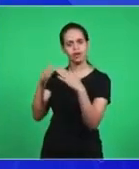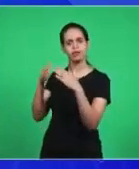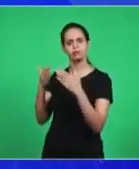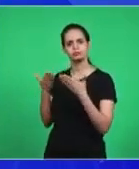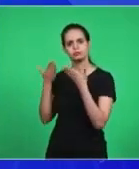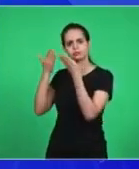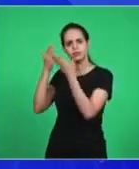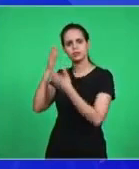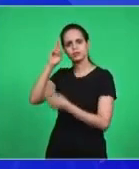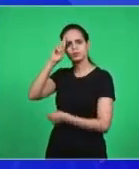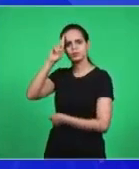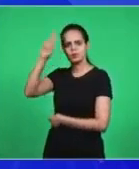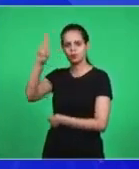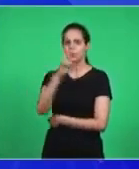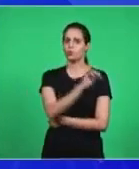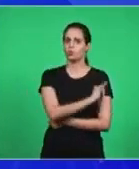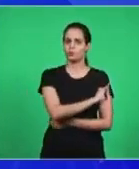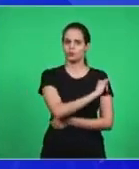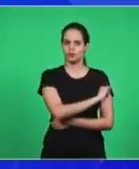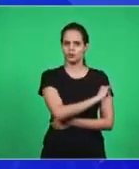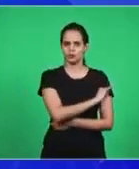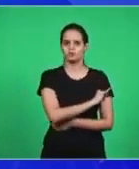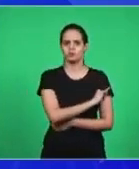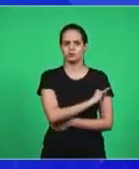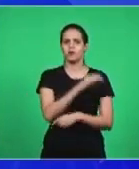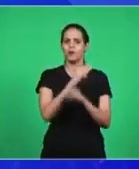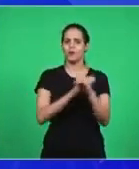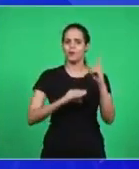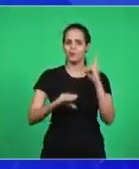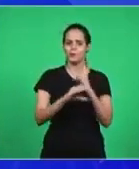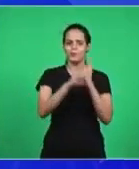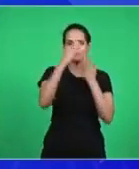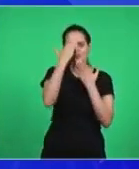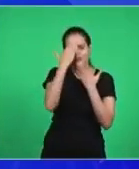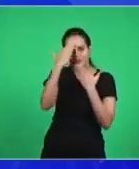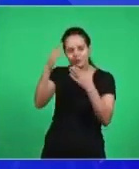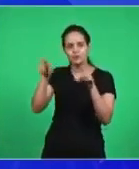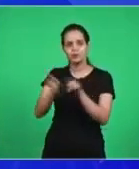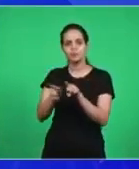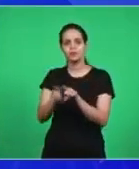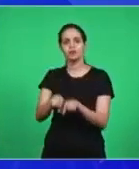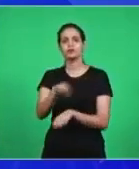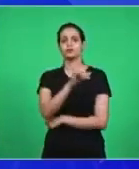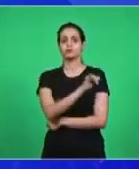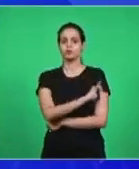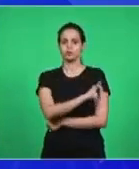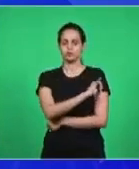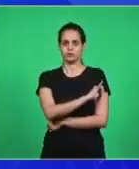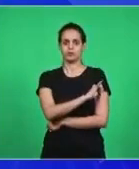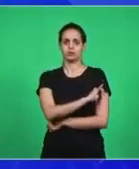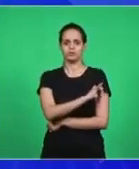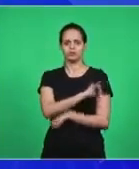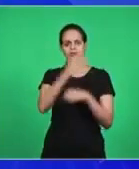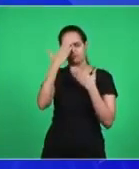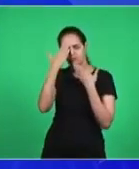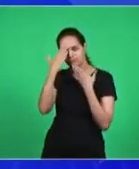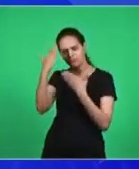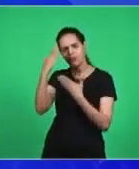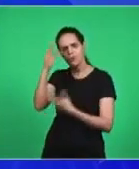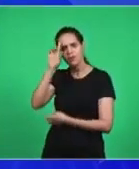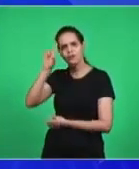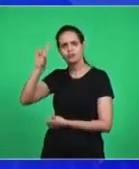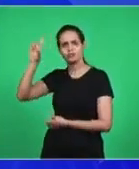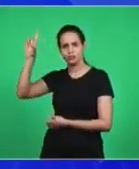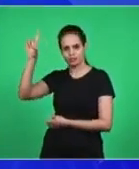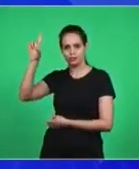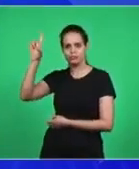dos Bandeirantes in Rio de Janeiro, in Brazil. We have a service of glorification for 34 years of consecration. Took